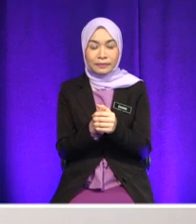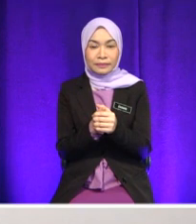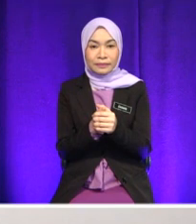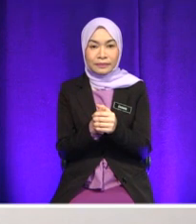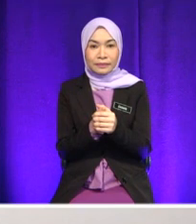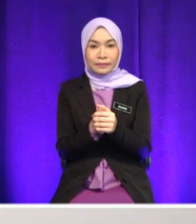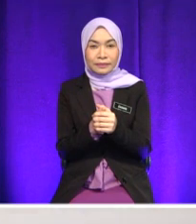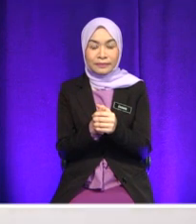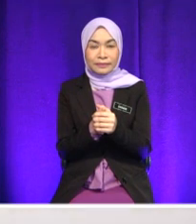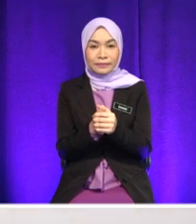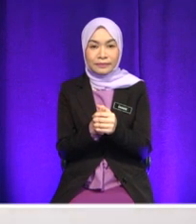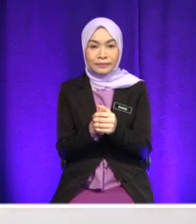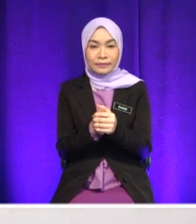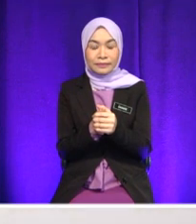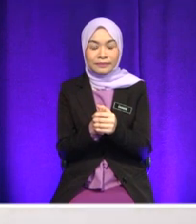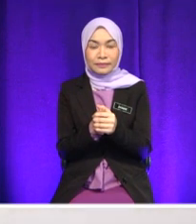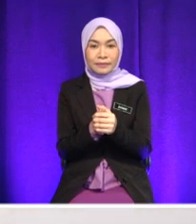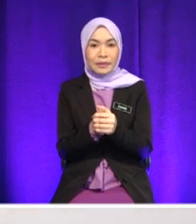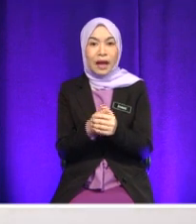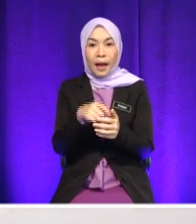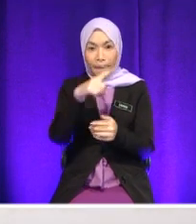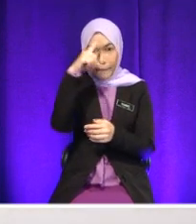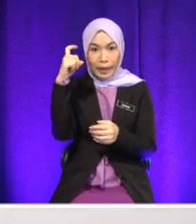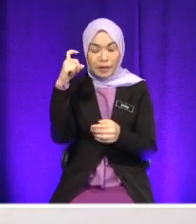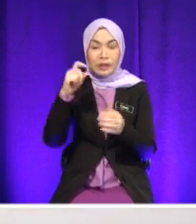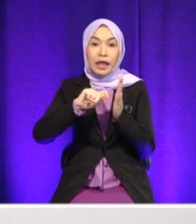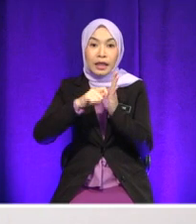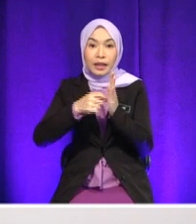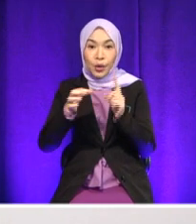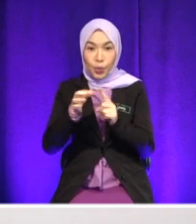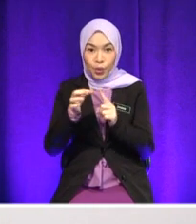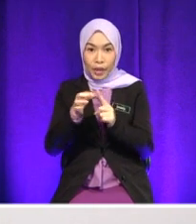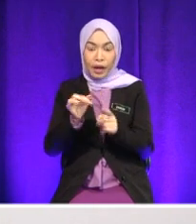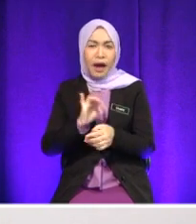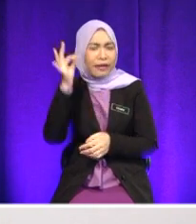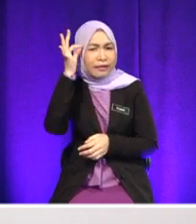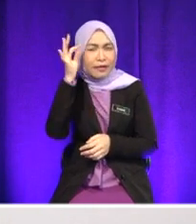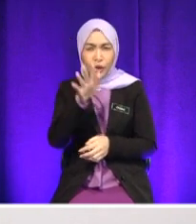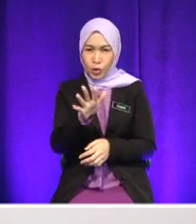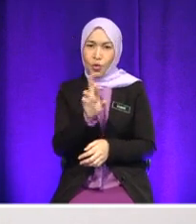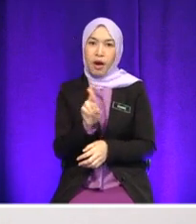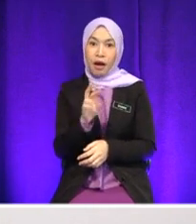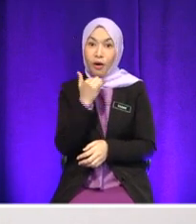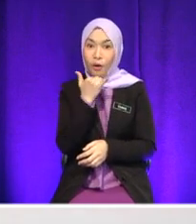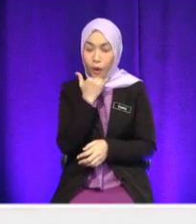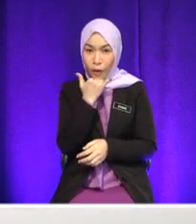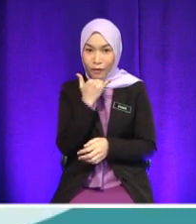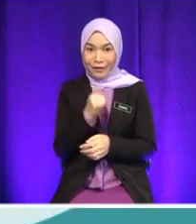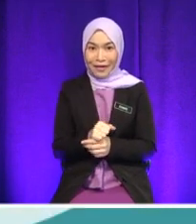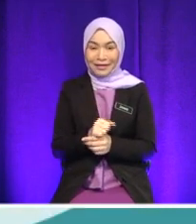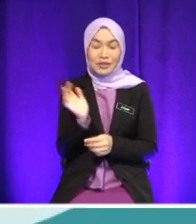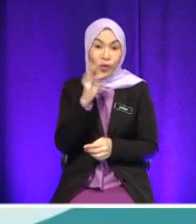justification. Okay, so it's like, because the keywords there, right? I think you are wrong. The keywords there wrong, okay? Yeah, so let's